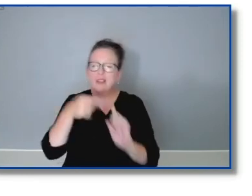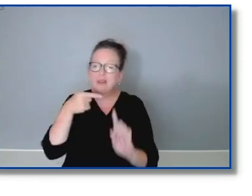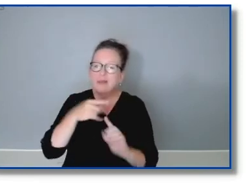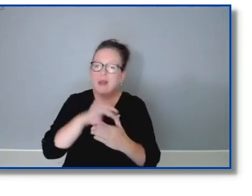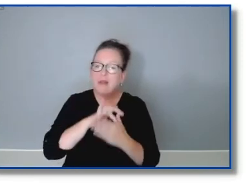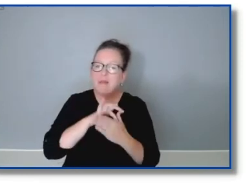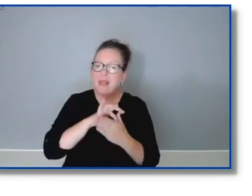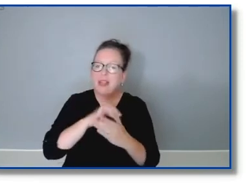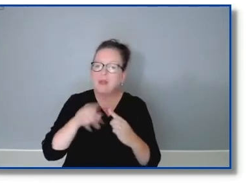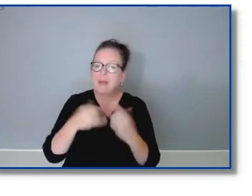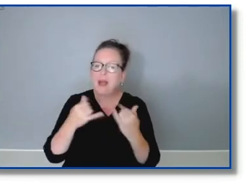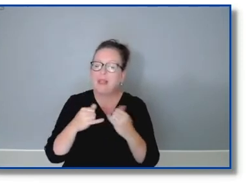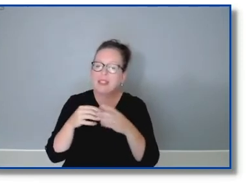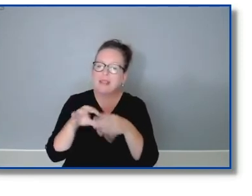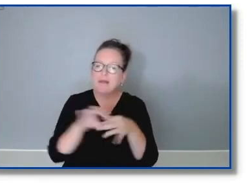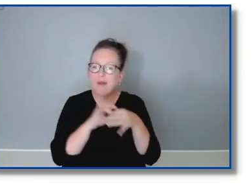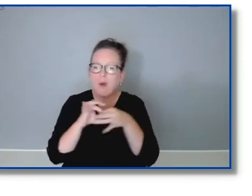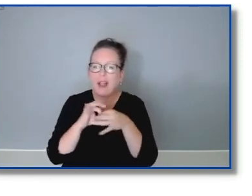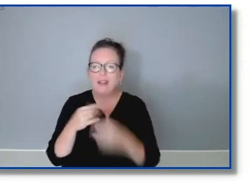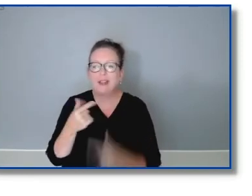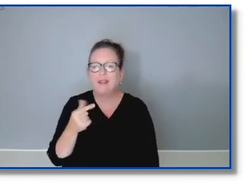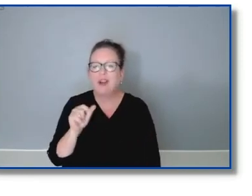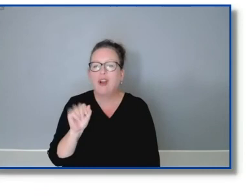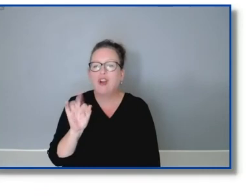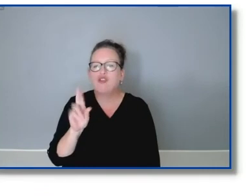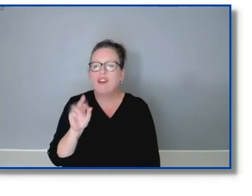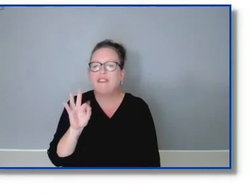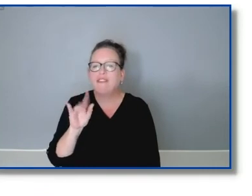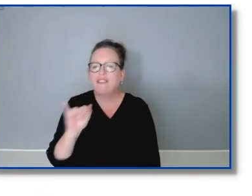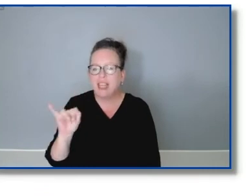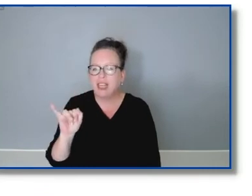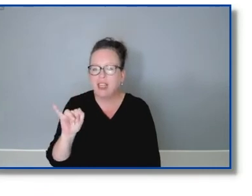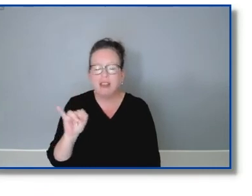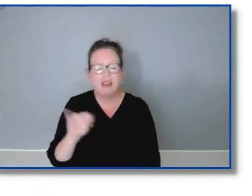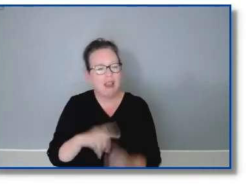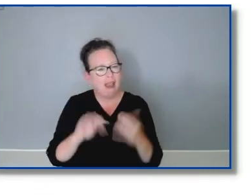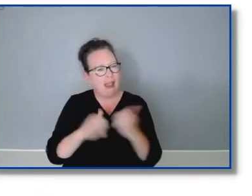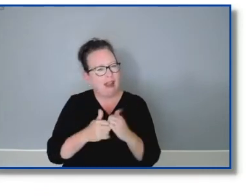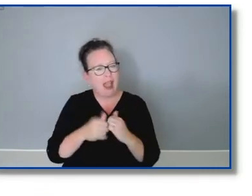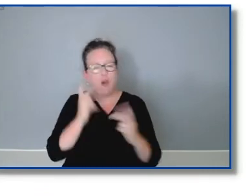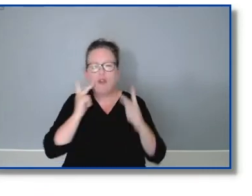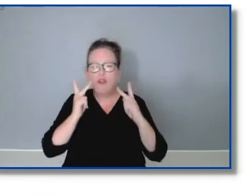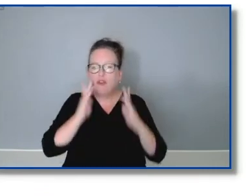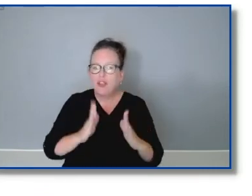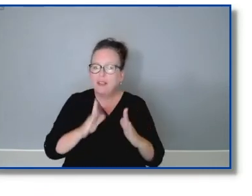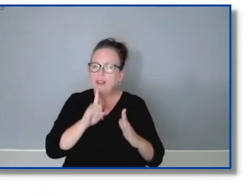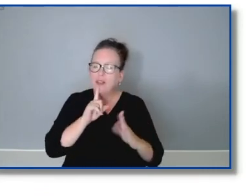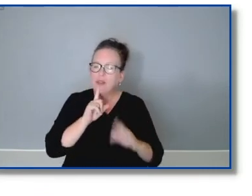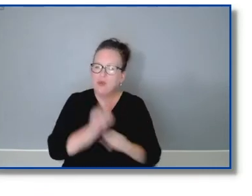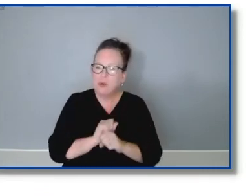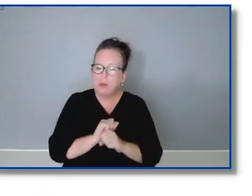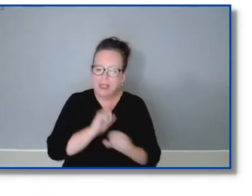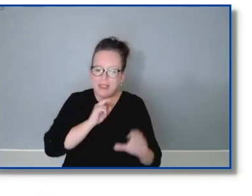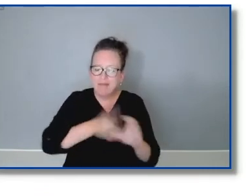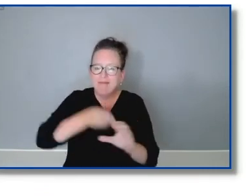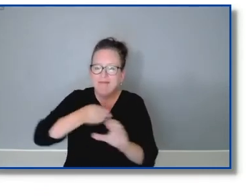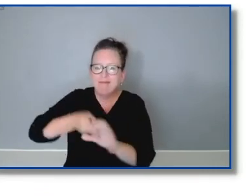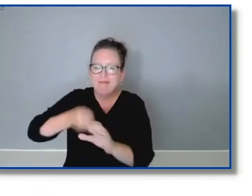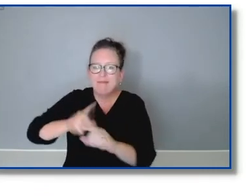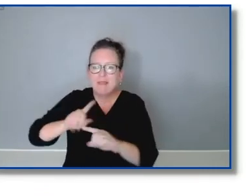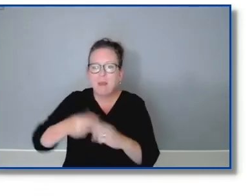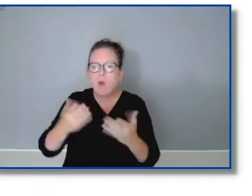collective graffiti and how the visitors certainly contribute to what is produced at this institution.